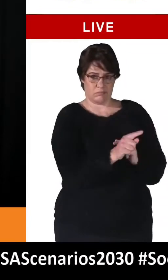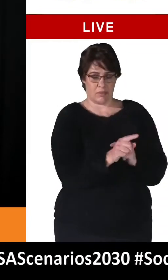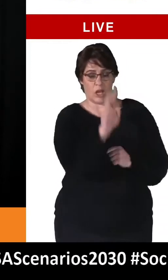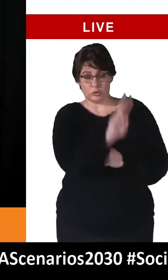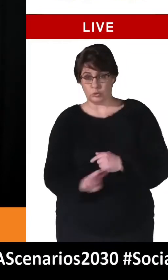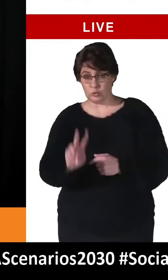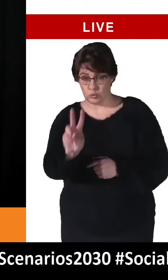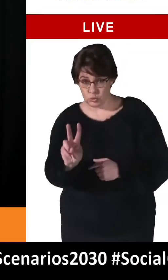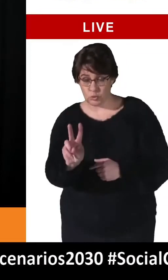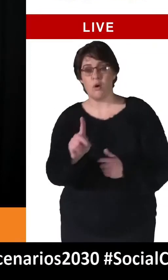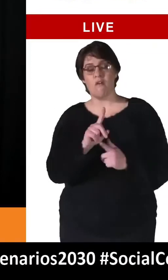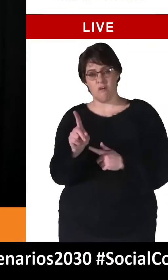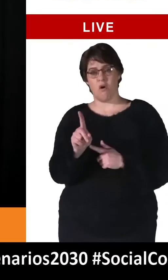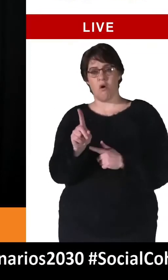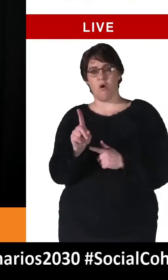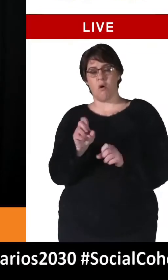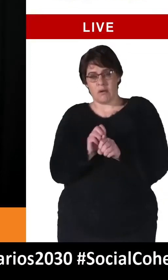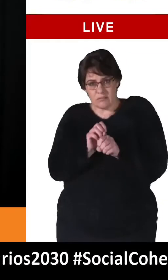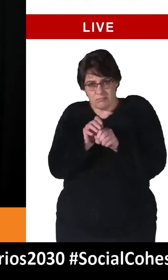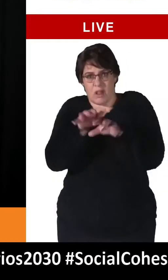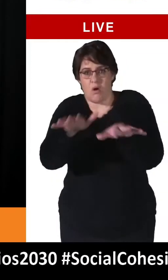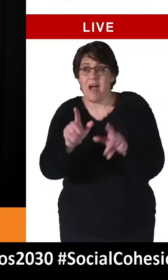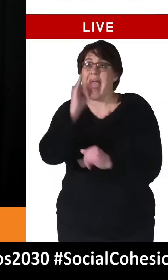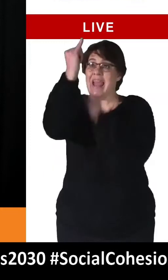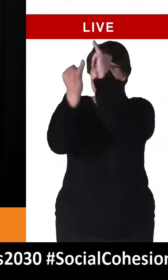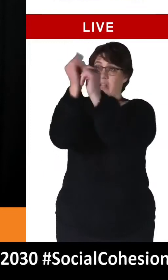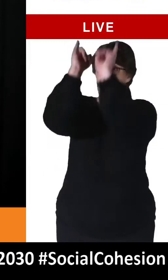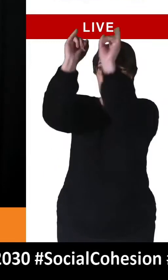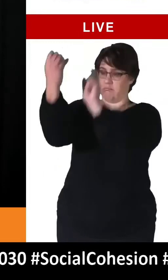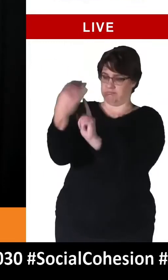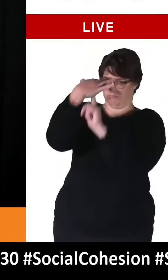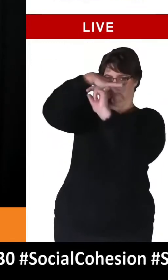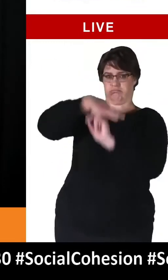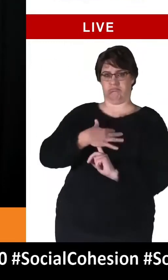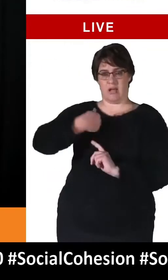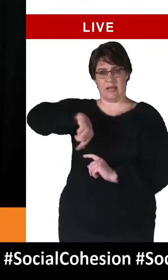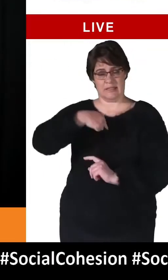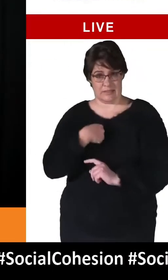2 scenarios for the spillover effects of the international crisis.